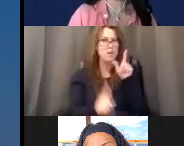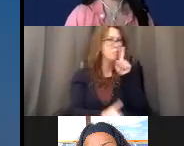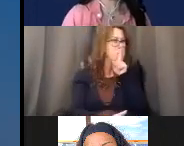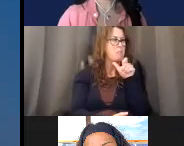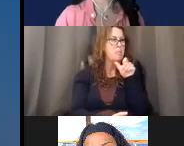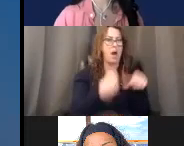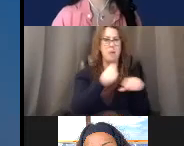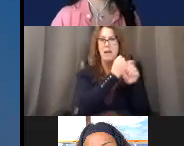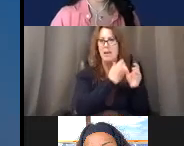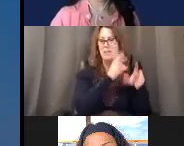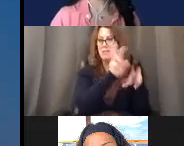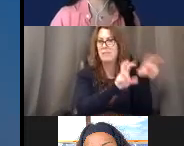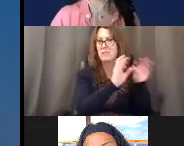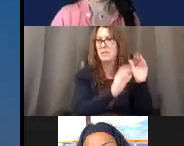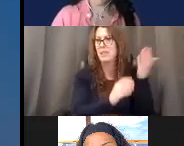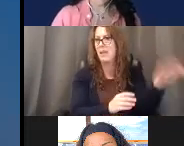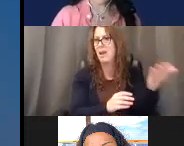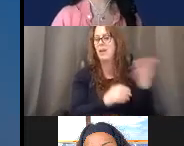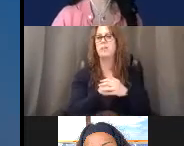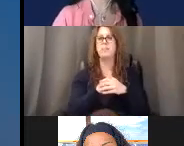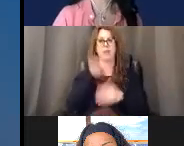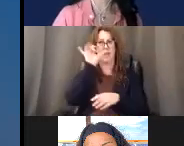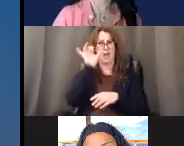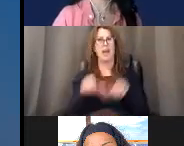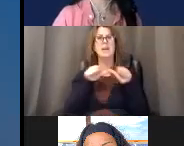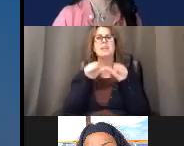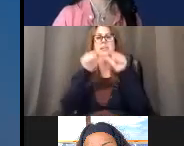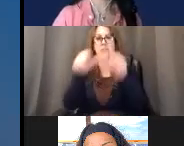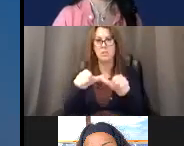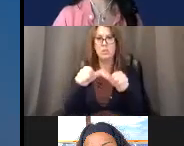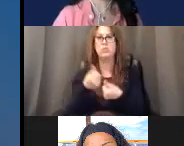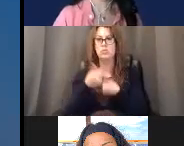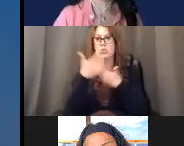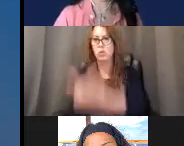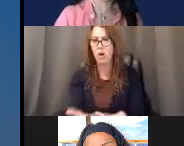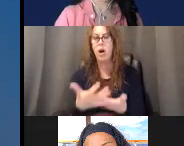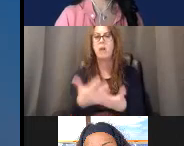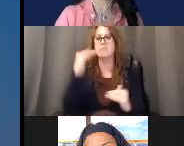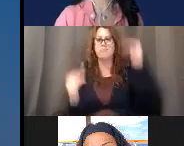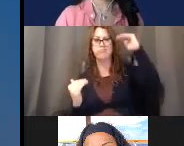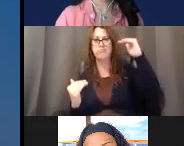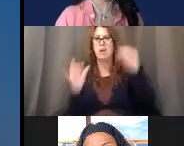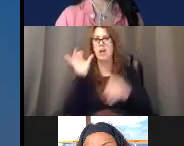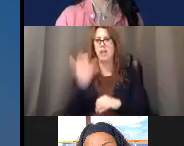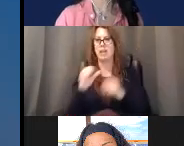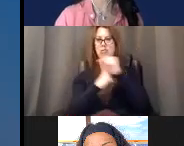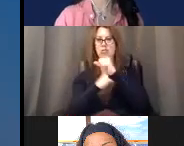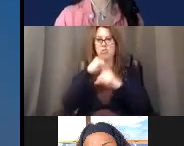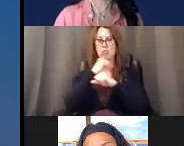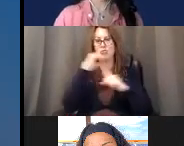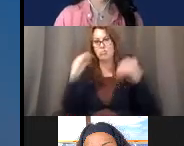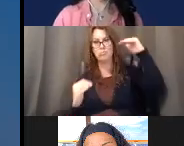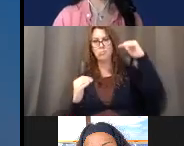And so these are designed to perpetuate structural racism and protect the racial caste system in America. These determinants act as